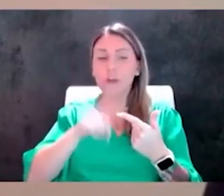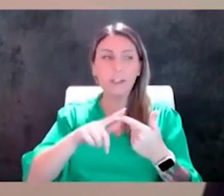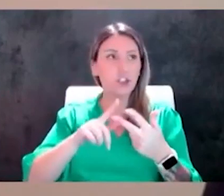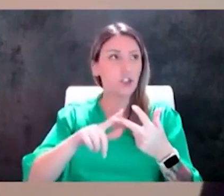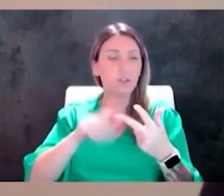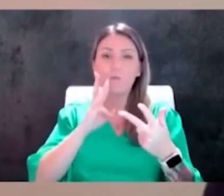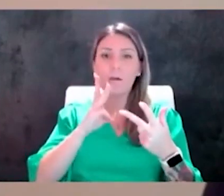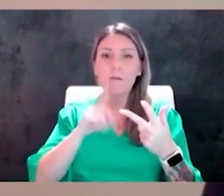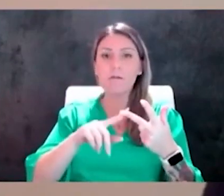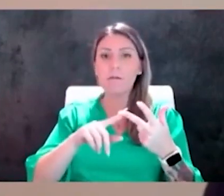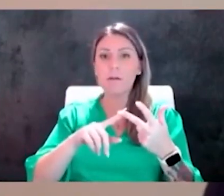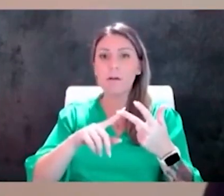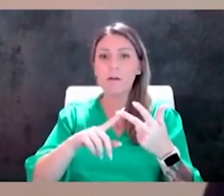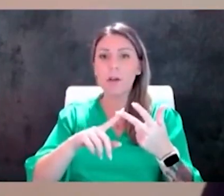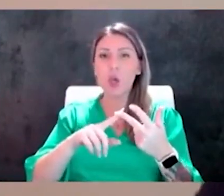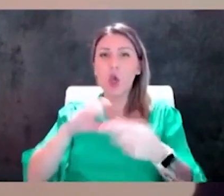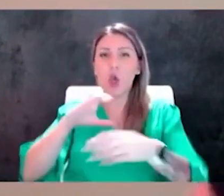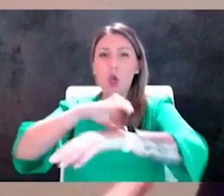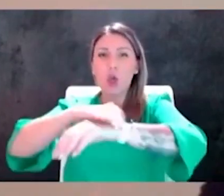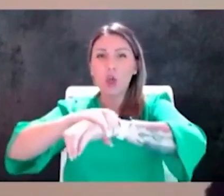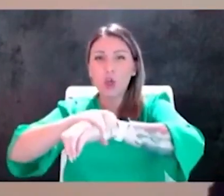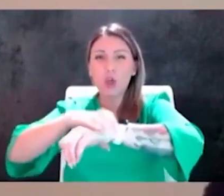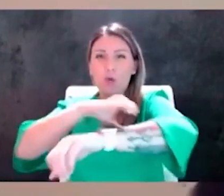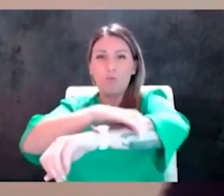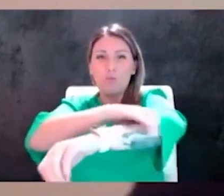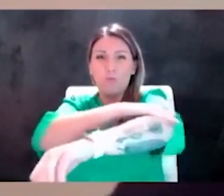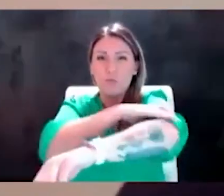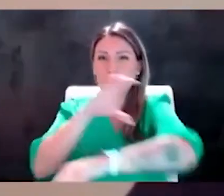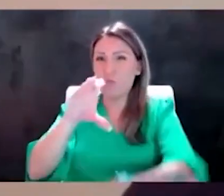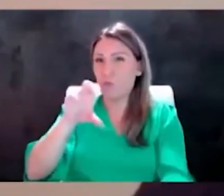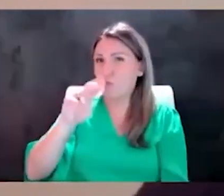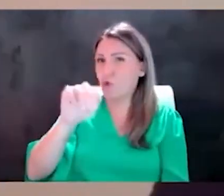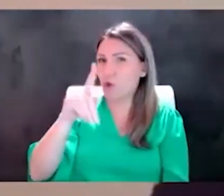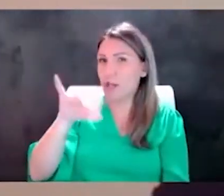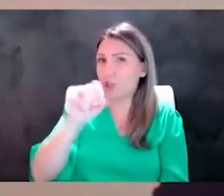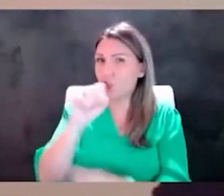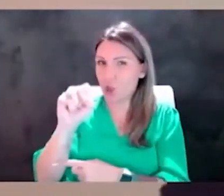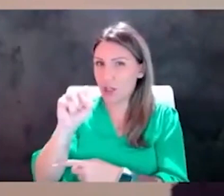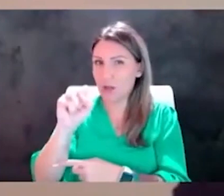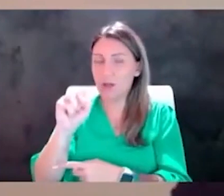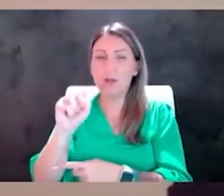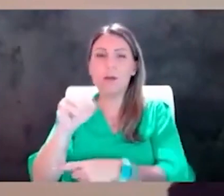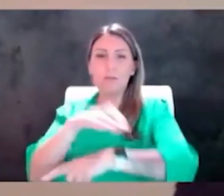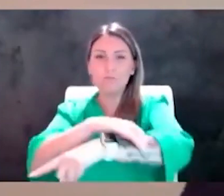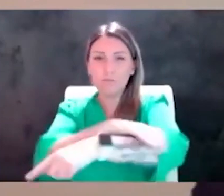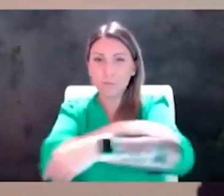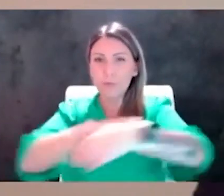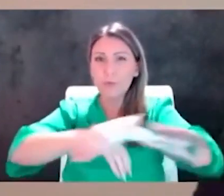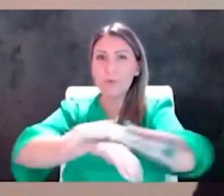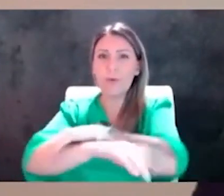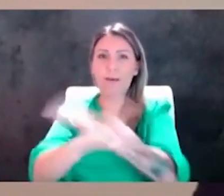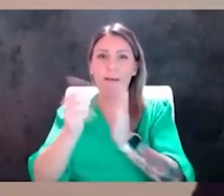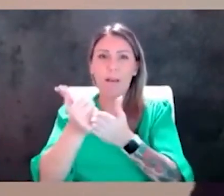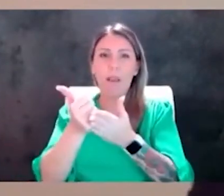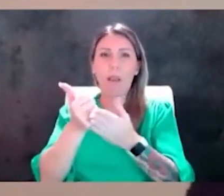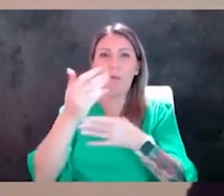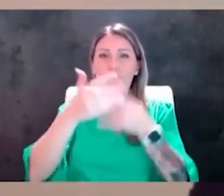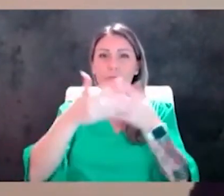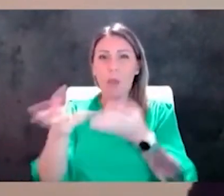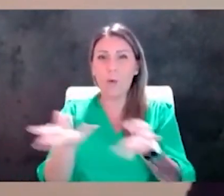compression garments to kind of help promote blood flow. And then they prescribed physical